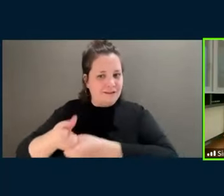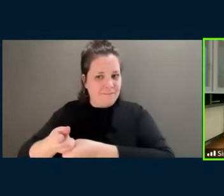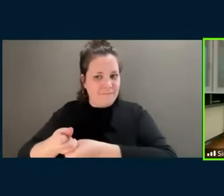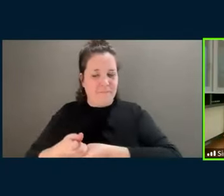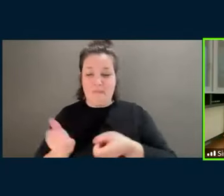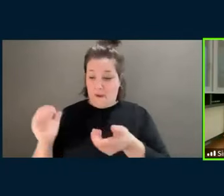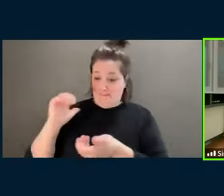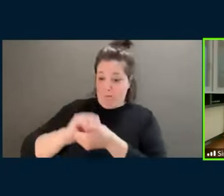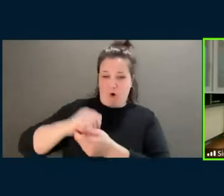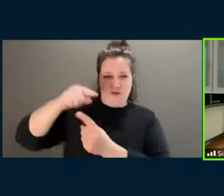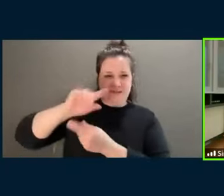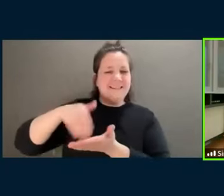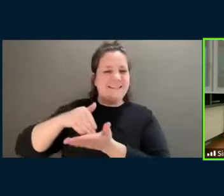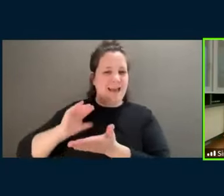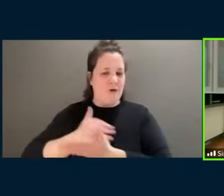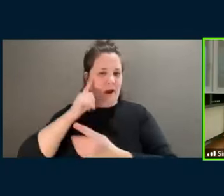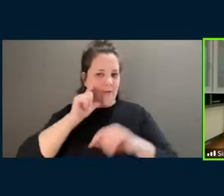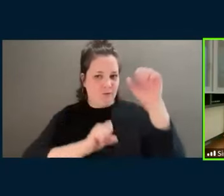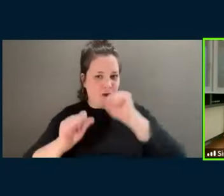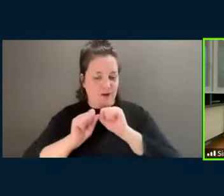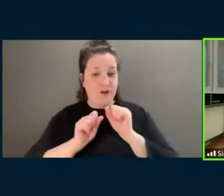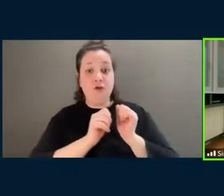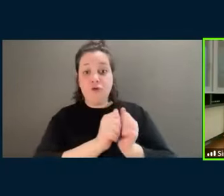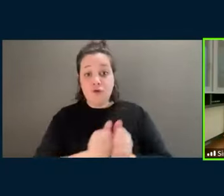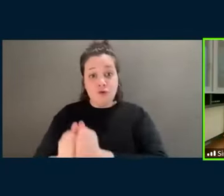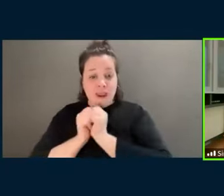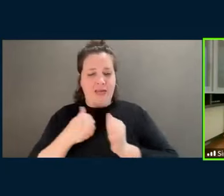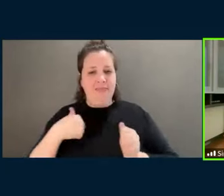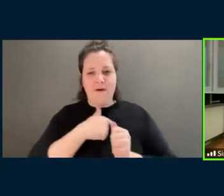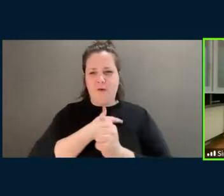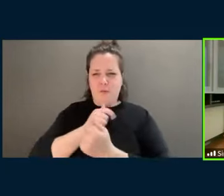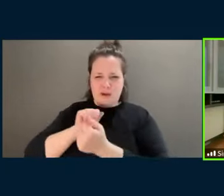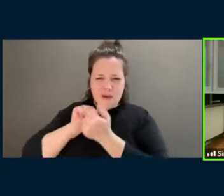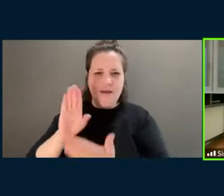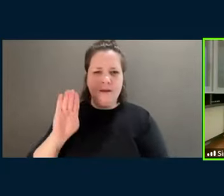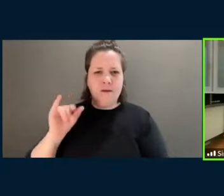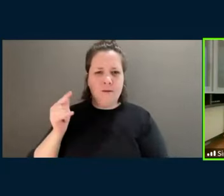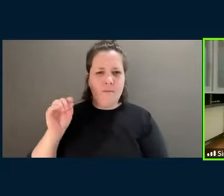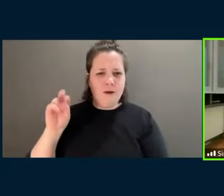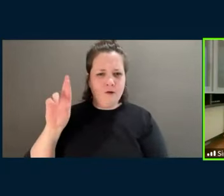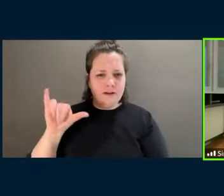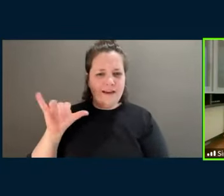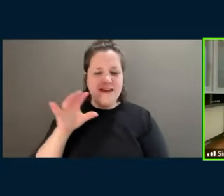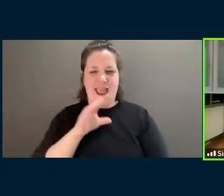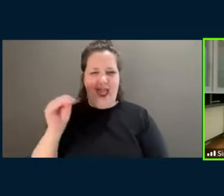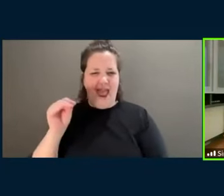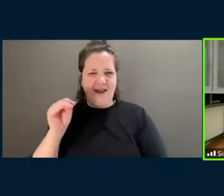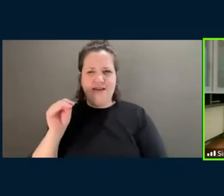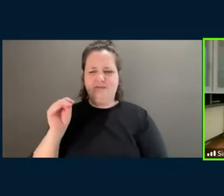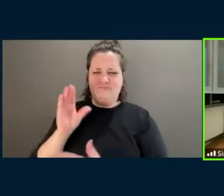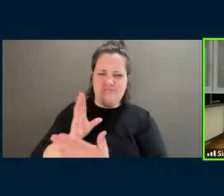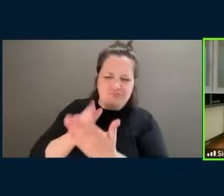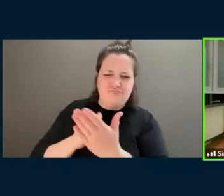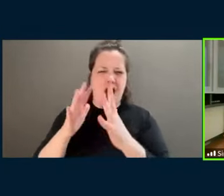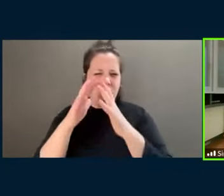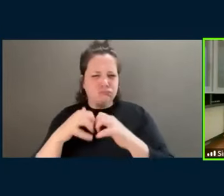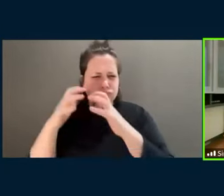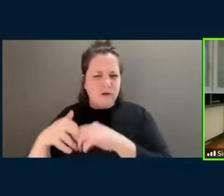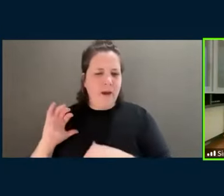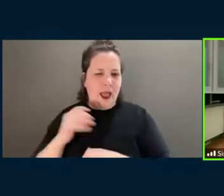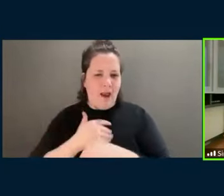of our strategy. Together, we confront bigotry and work towards dismantling the divisions that threaten our unity. The Department of Justice